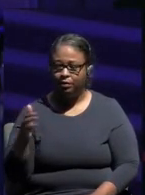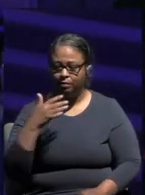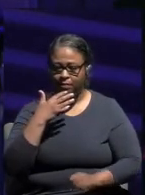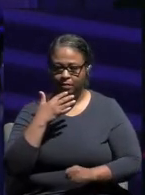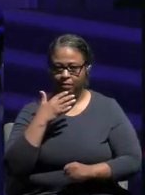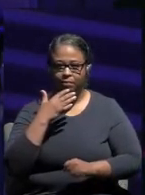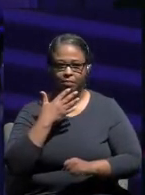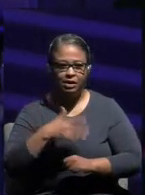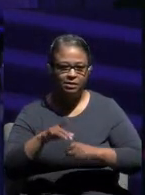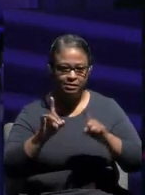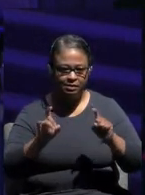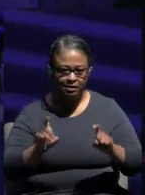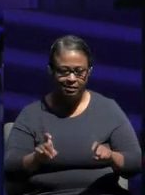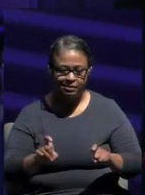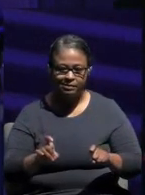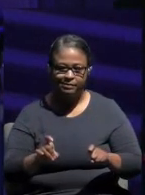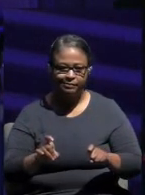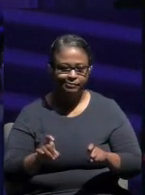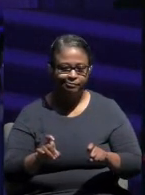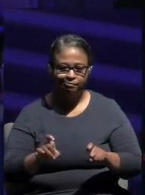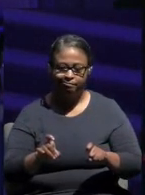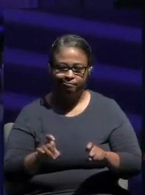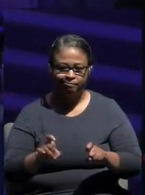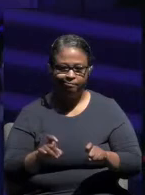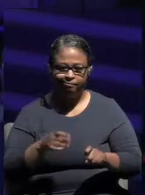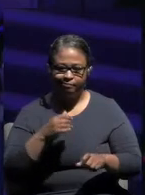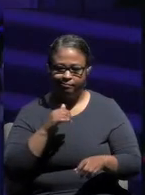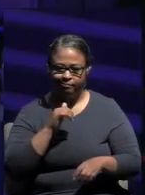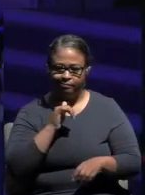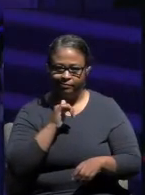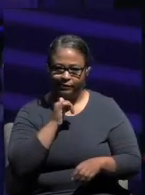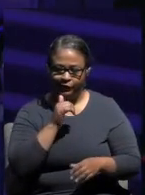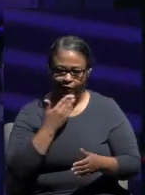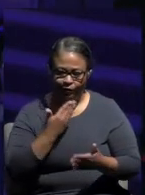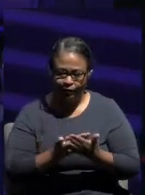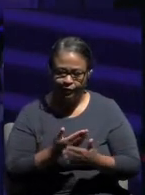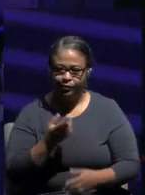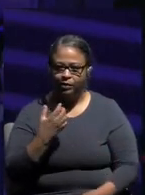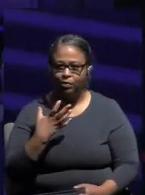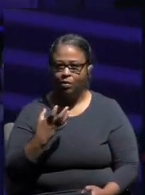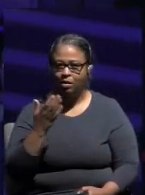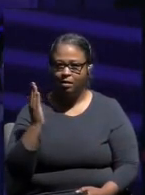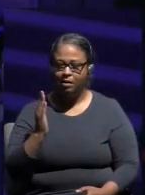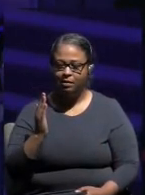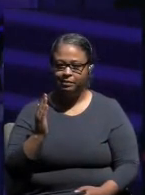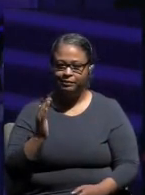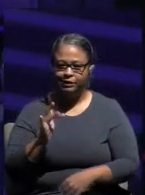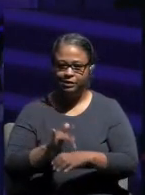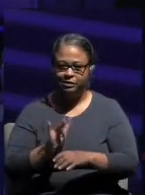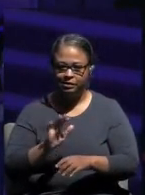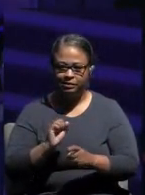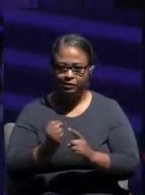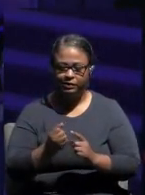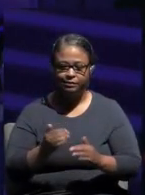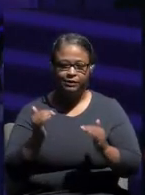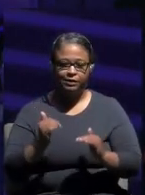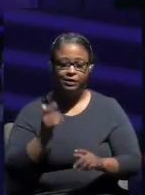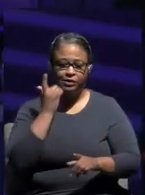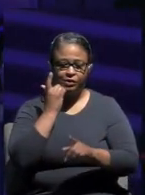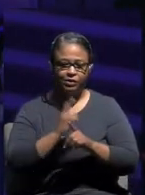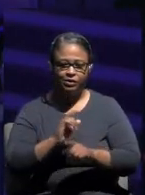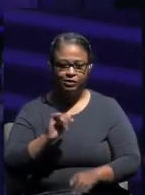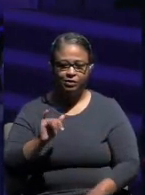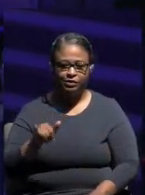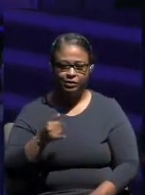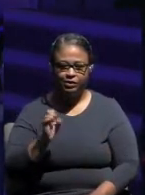not in a positive direction, and we need God to intervene. Sister Jennifer Johnson is praying